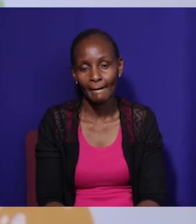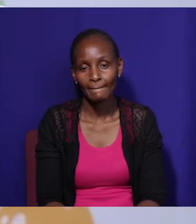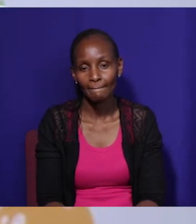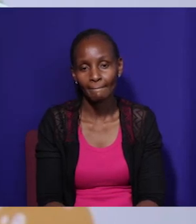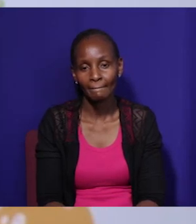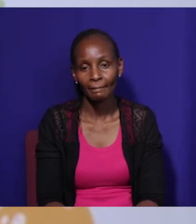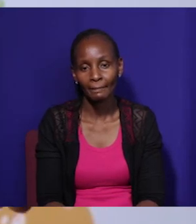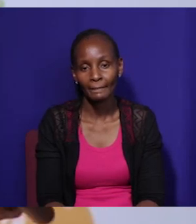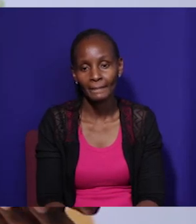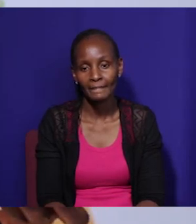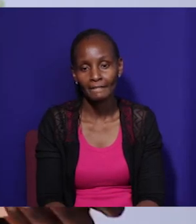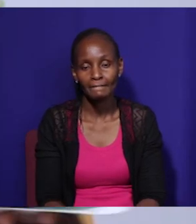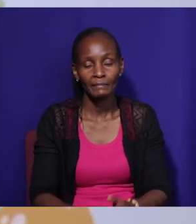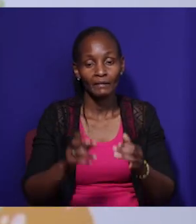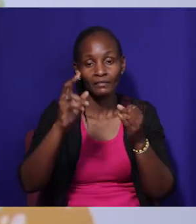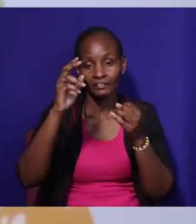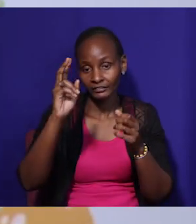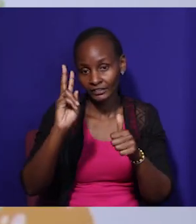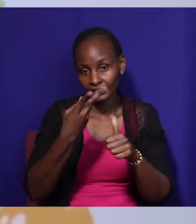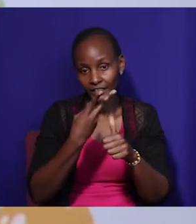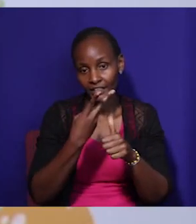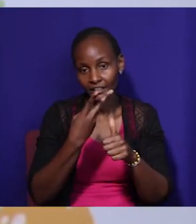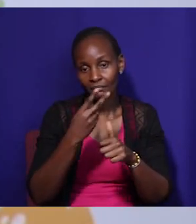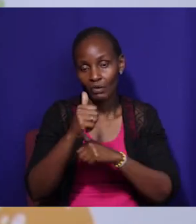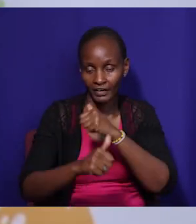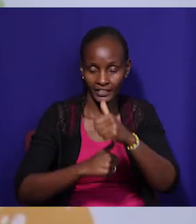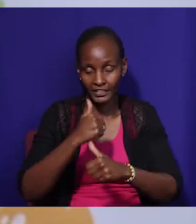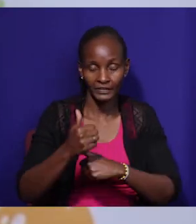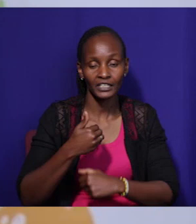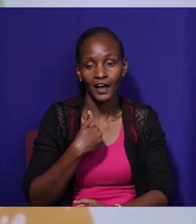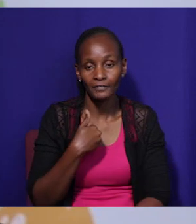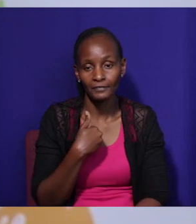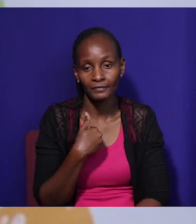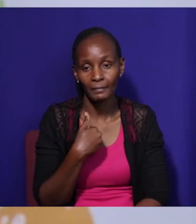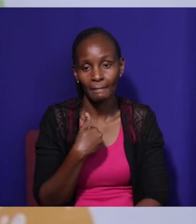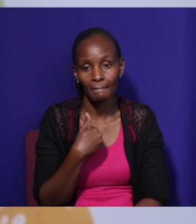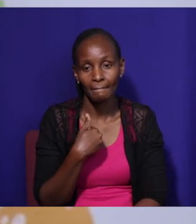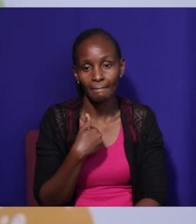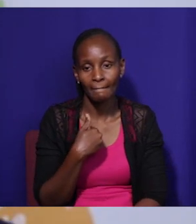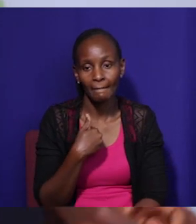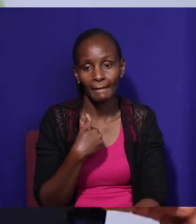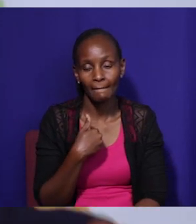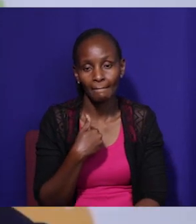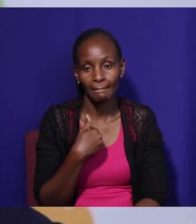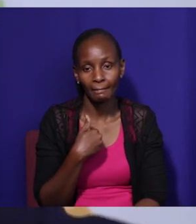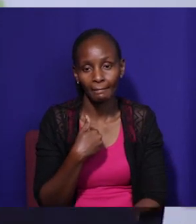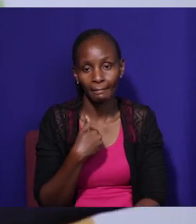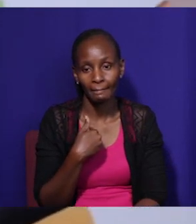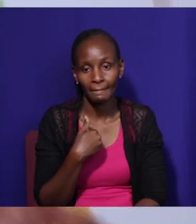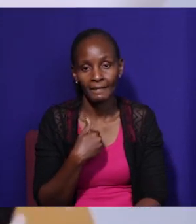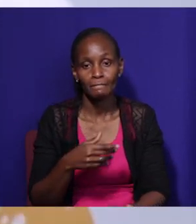So, on the second craft, the second activity that we have is a